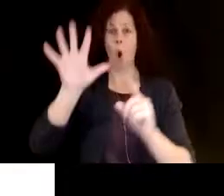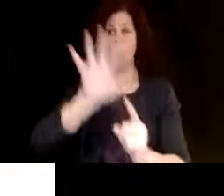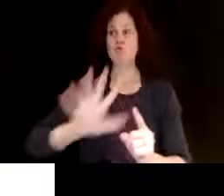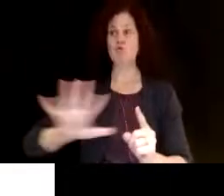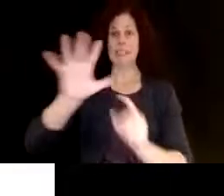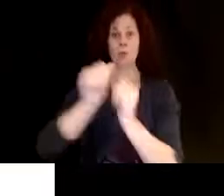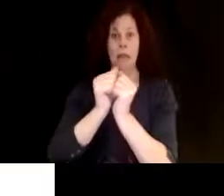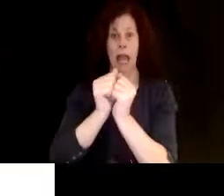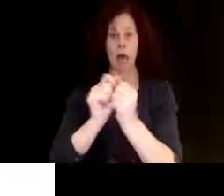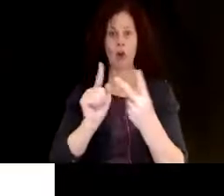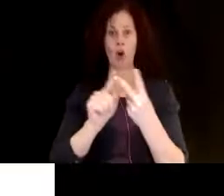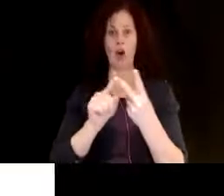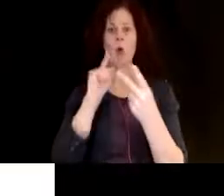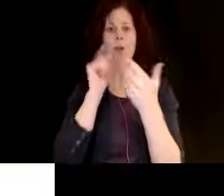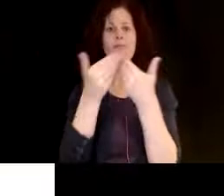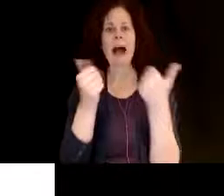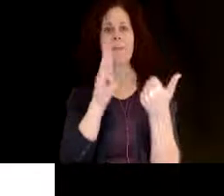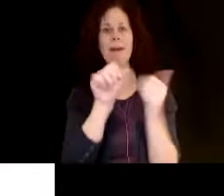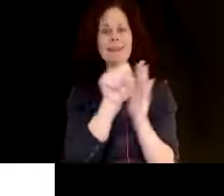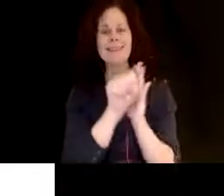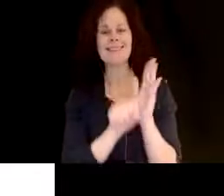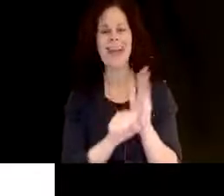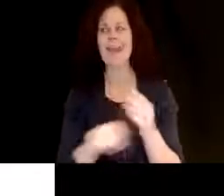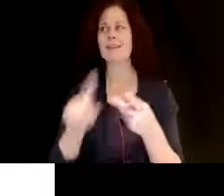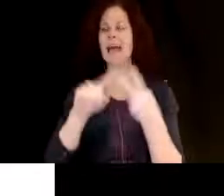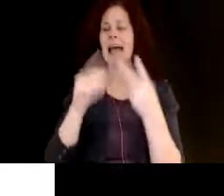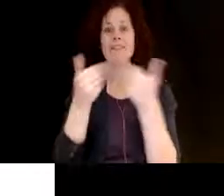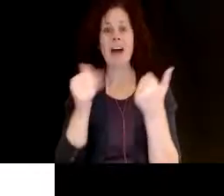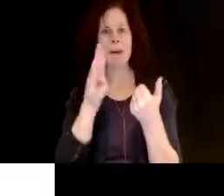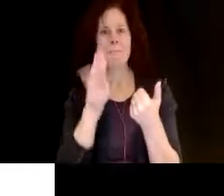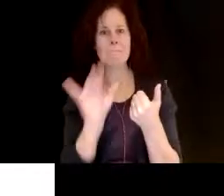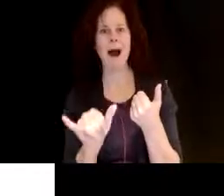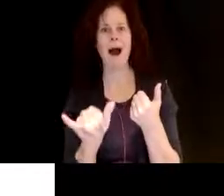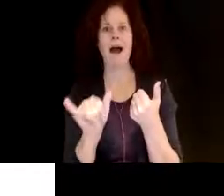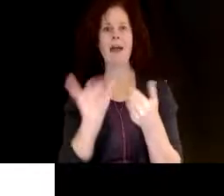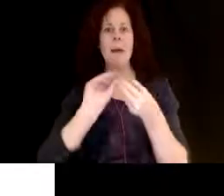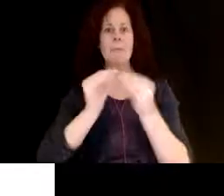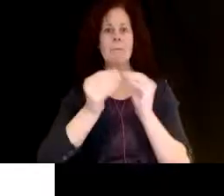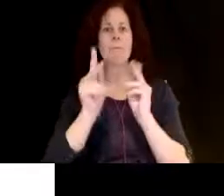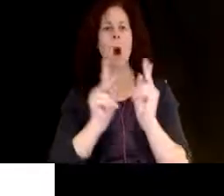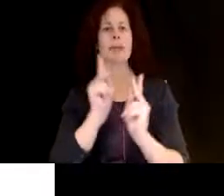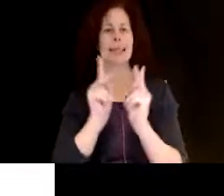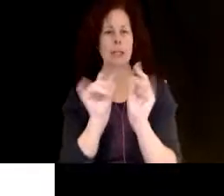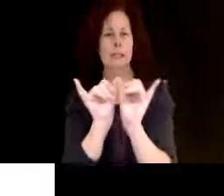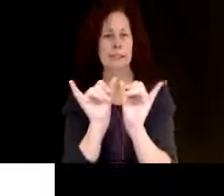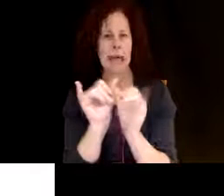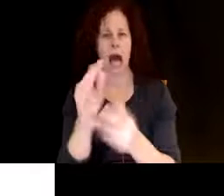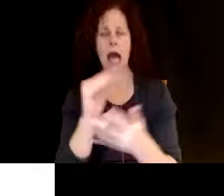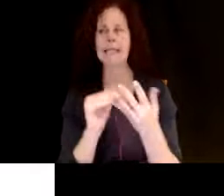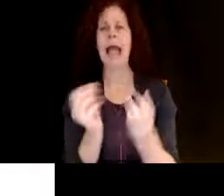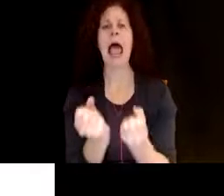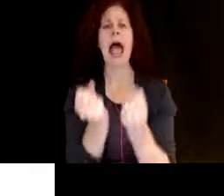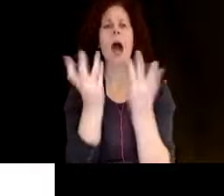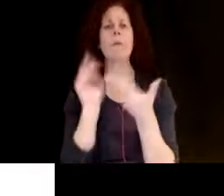population size, the population of the municipality, and by the number of municipal employees, which is an important factor